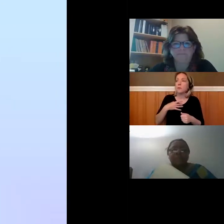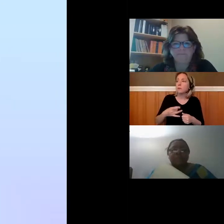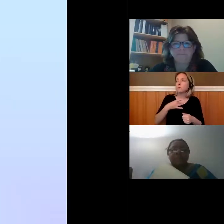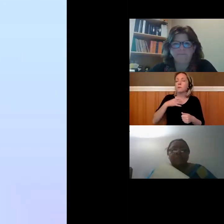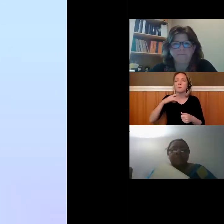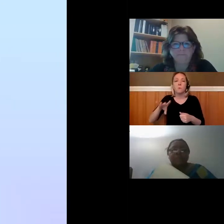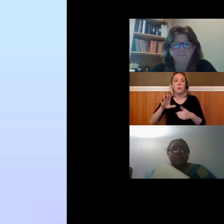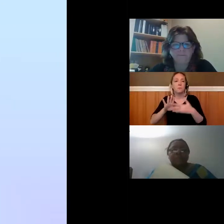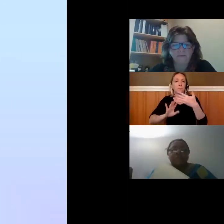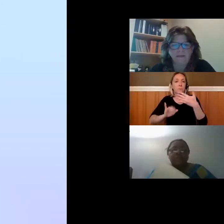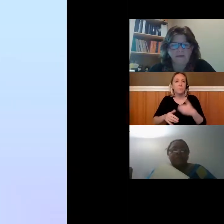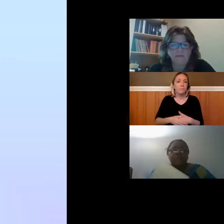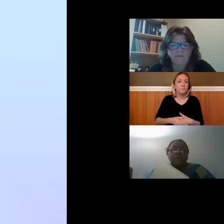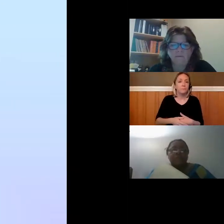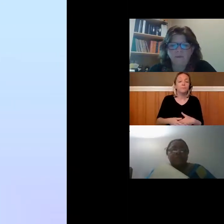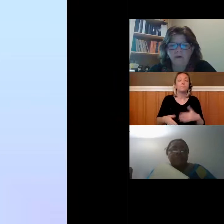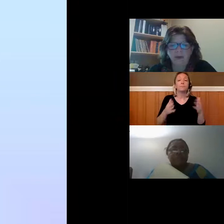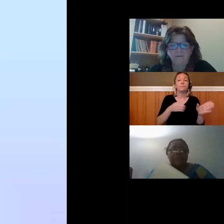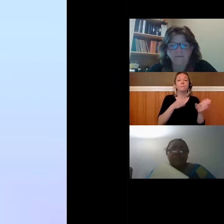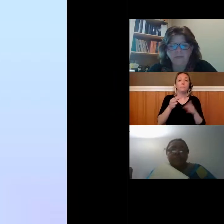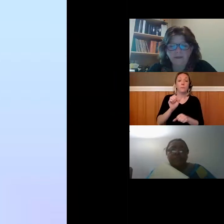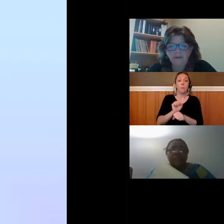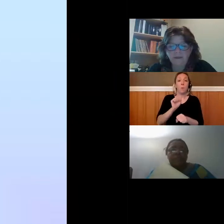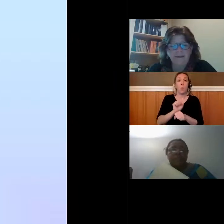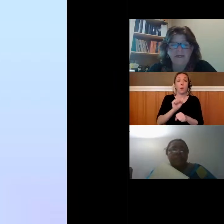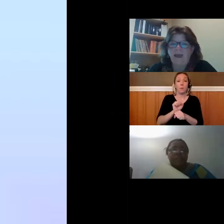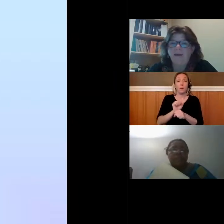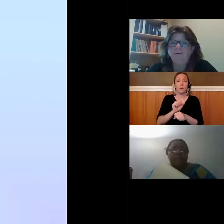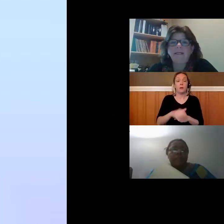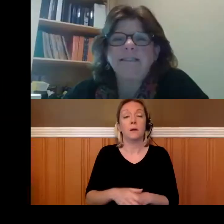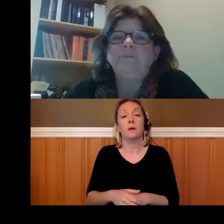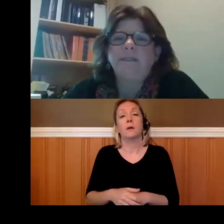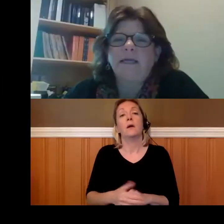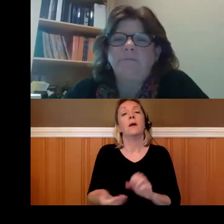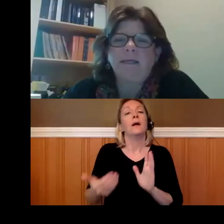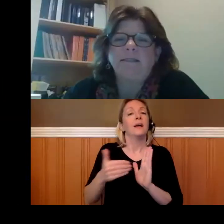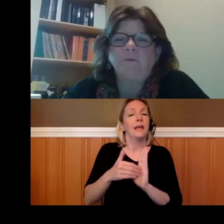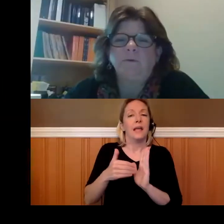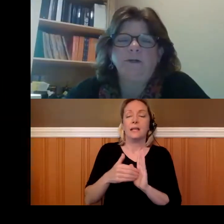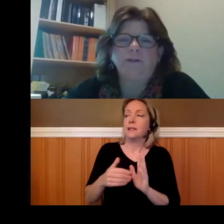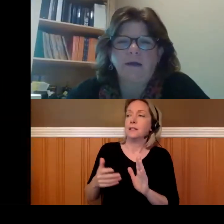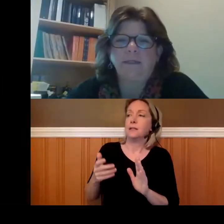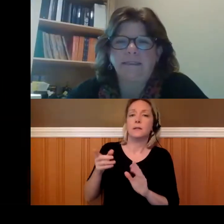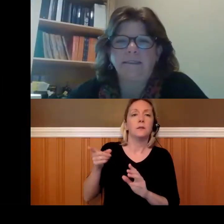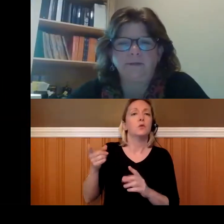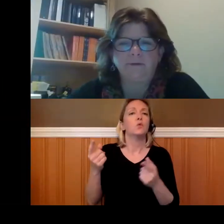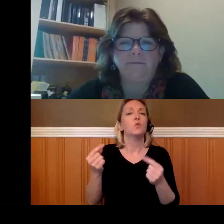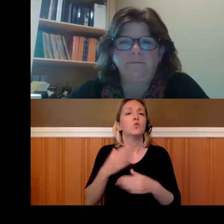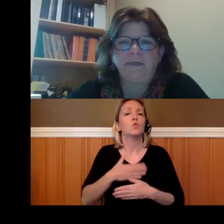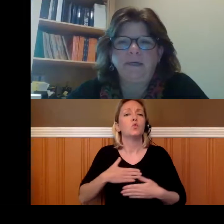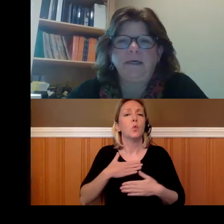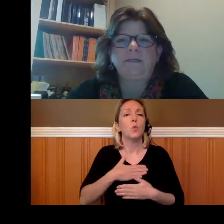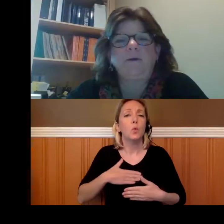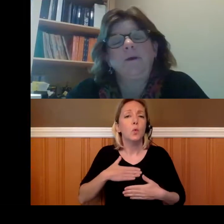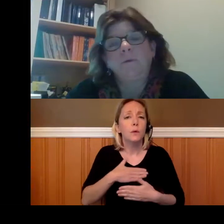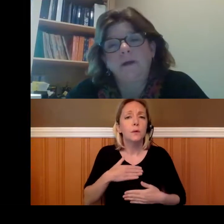for. When we talk about employment, you know, everything is based on what your child likes to do. So when it comes